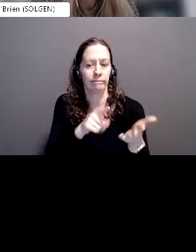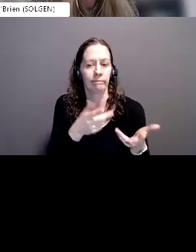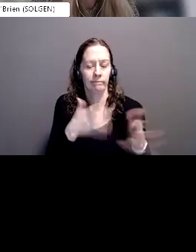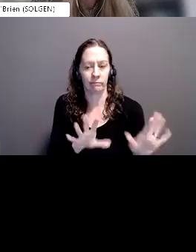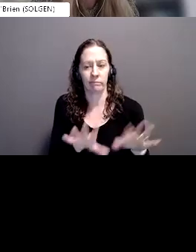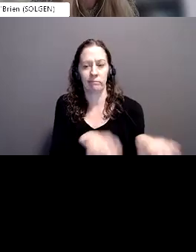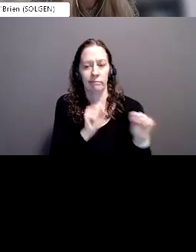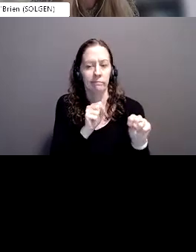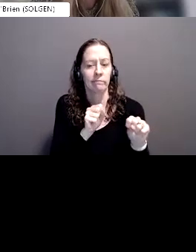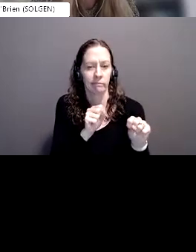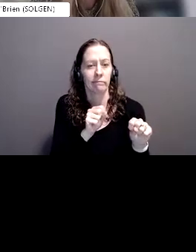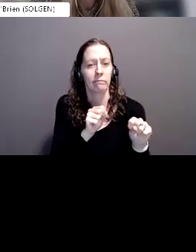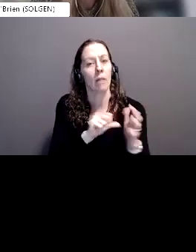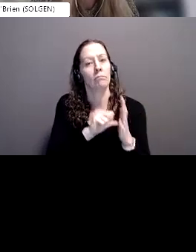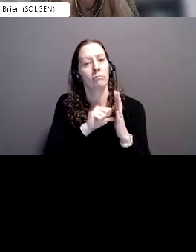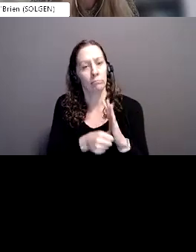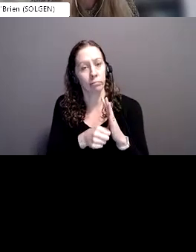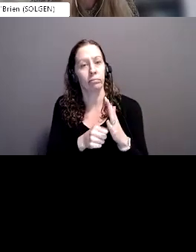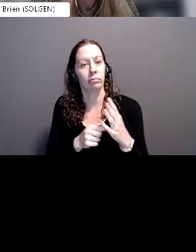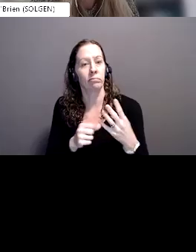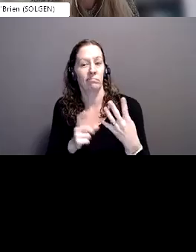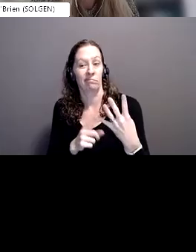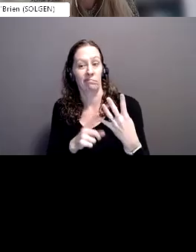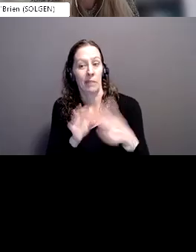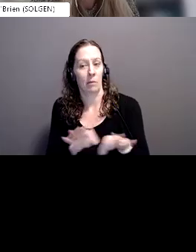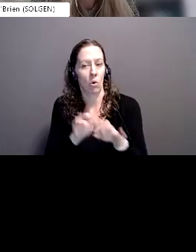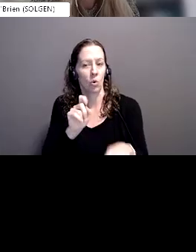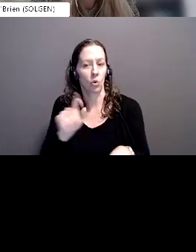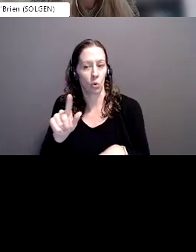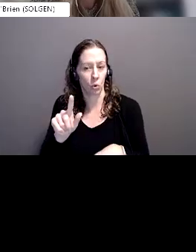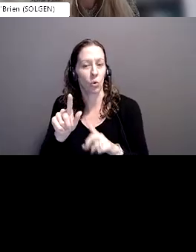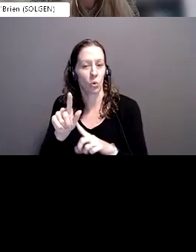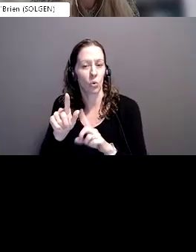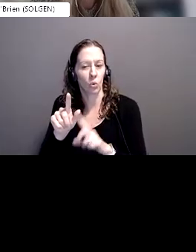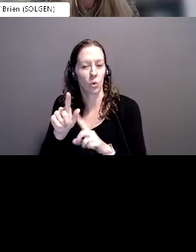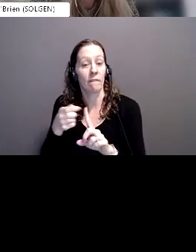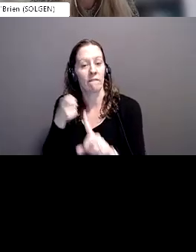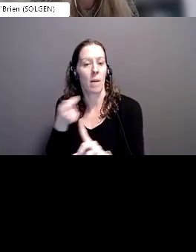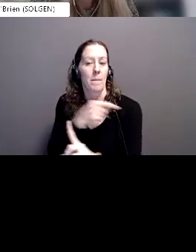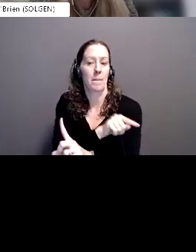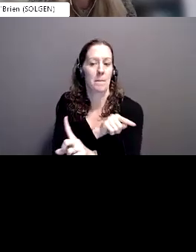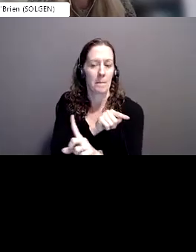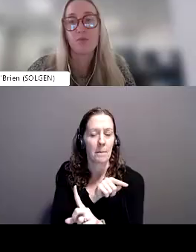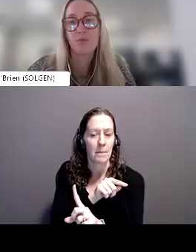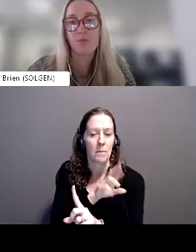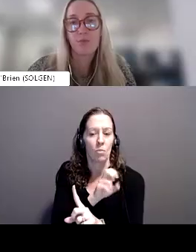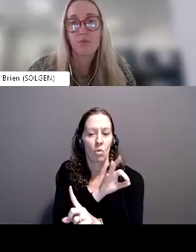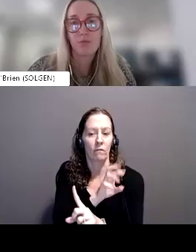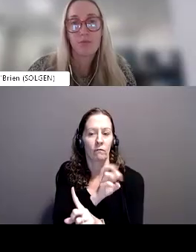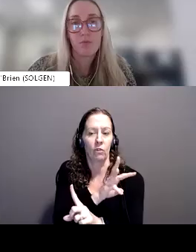to highlight that important tool that's come out of that inquest. Thank you very much.